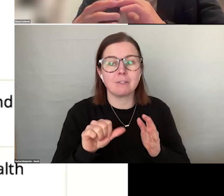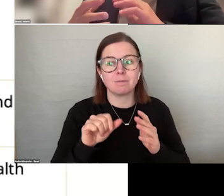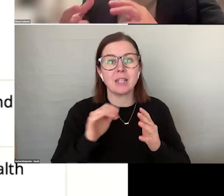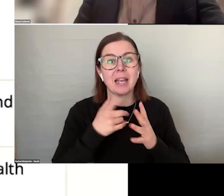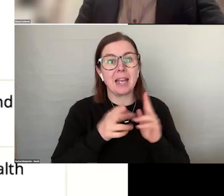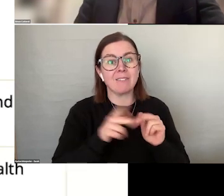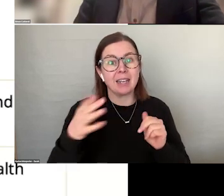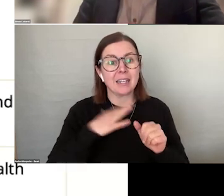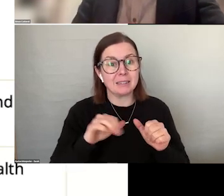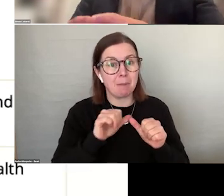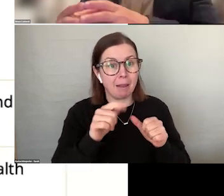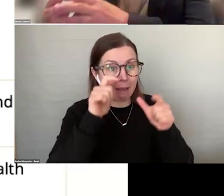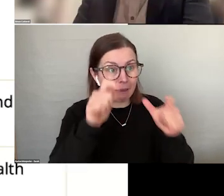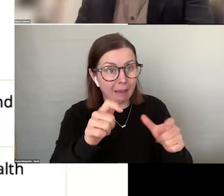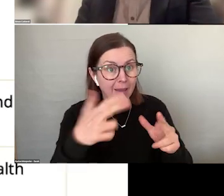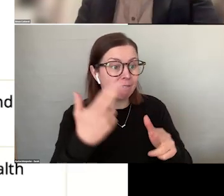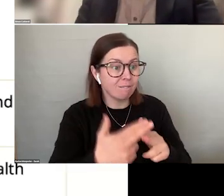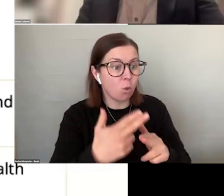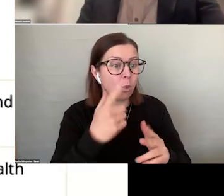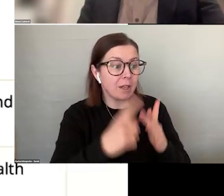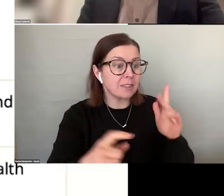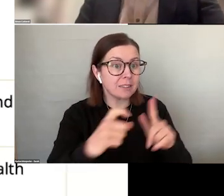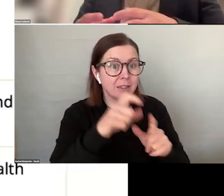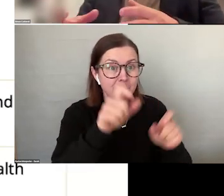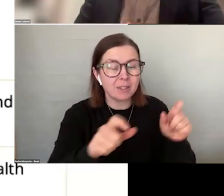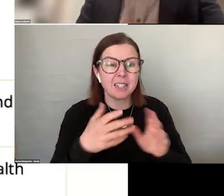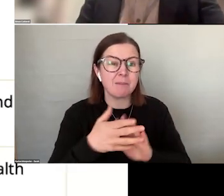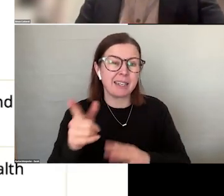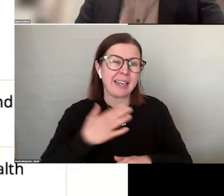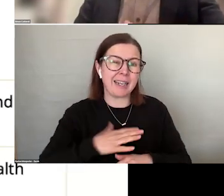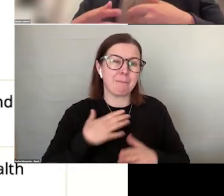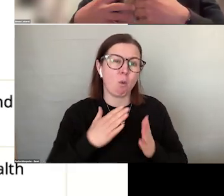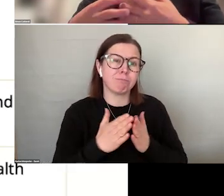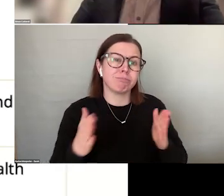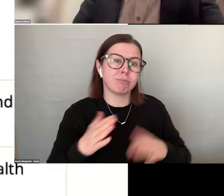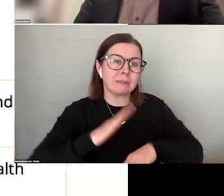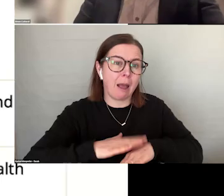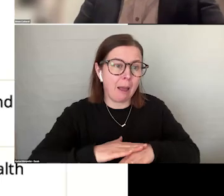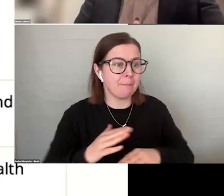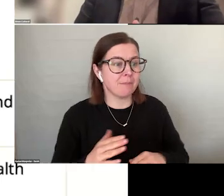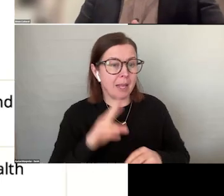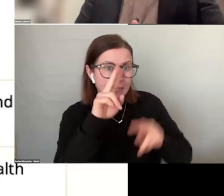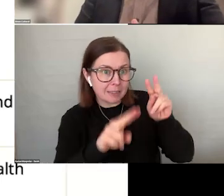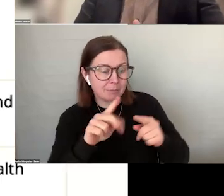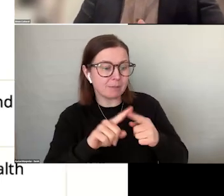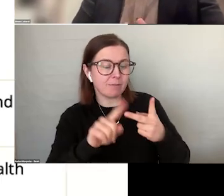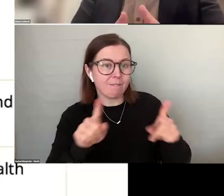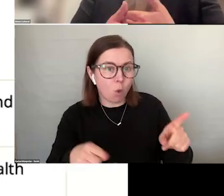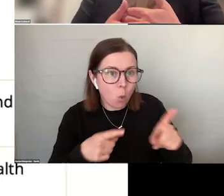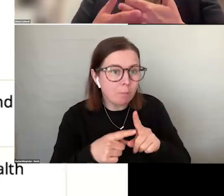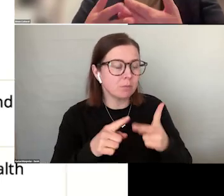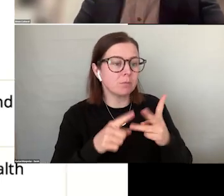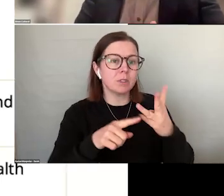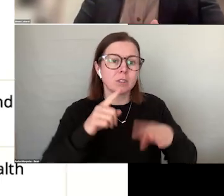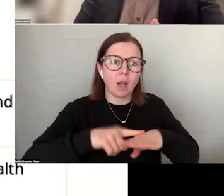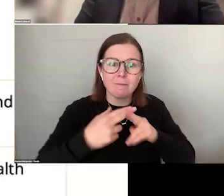disability, they need time. So time to do the annual health assessment, time to do the follow-ups, time for communication.